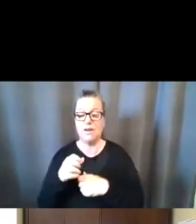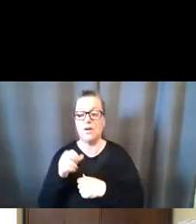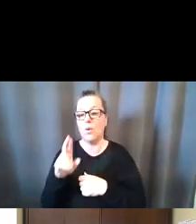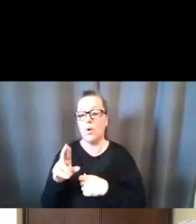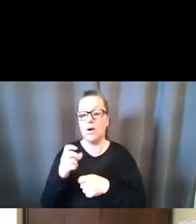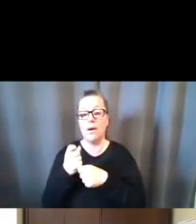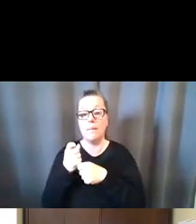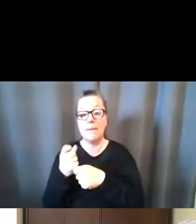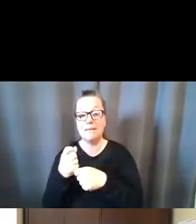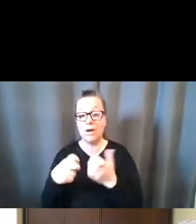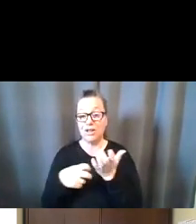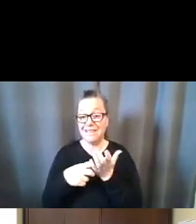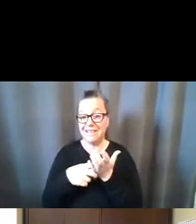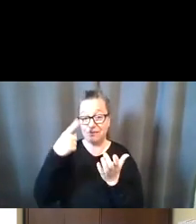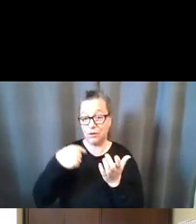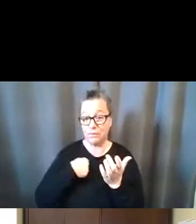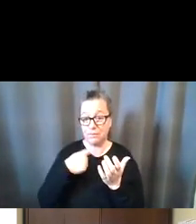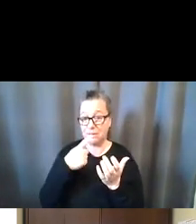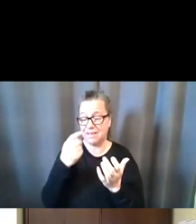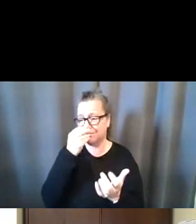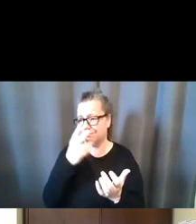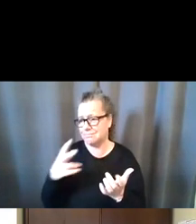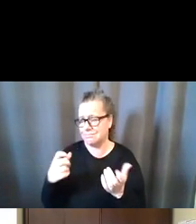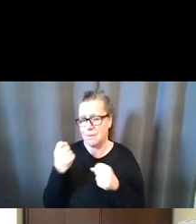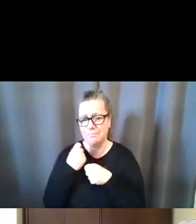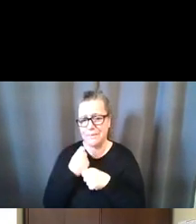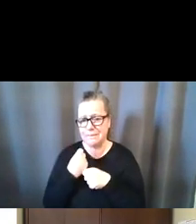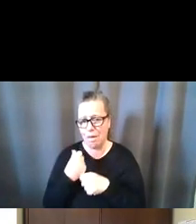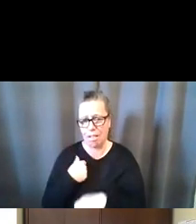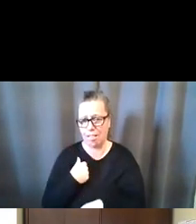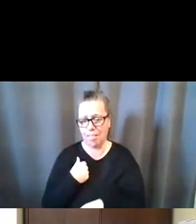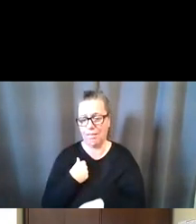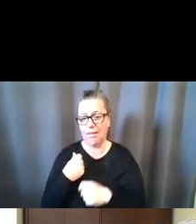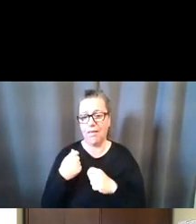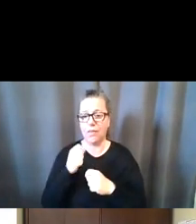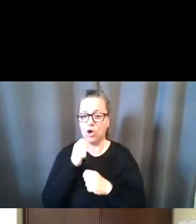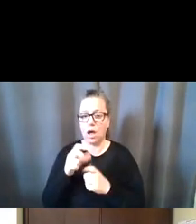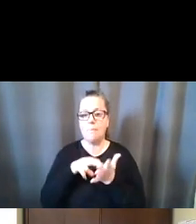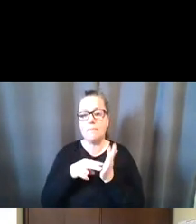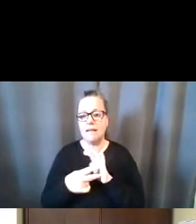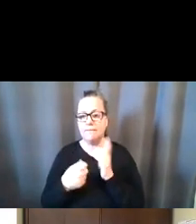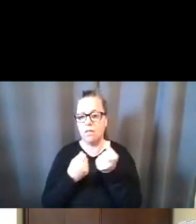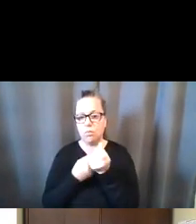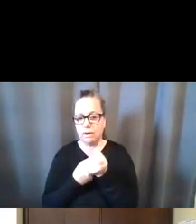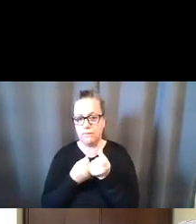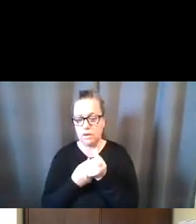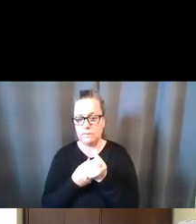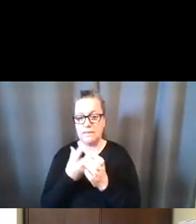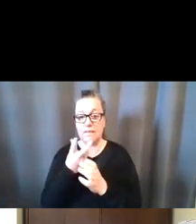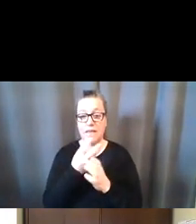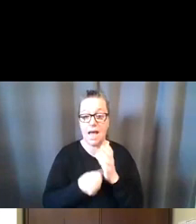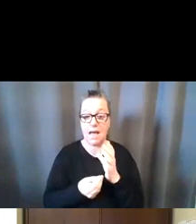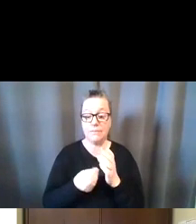baseball tickets for me, because I could care less about baseball. Those are not meaningful reinforcements. The absence